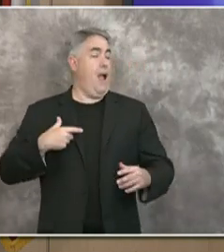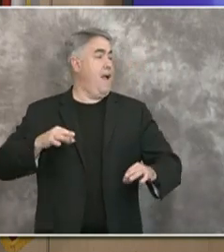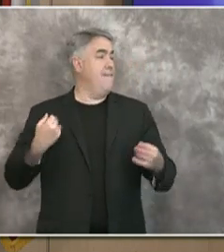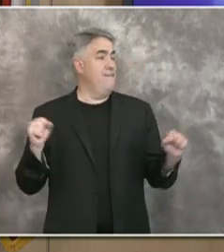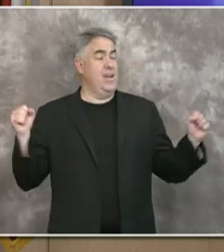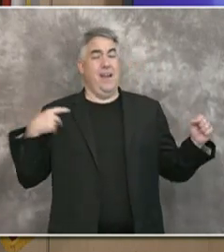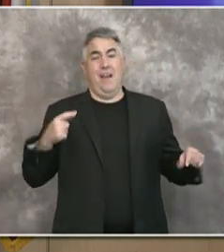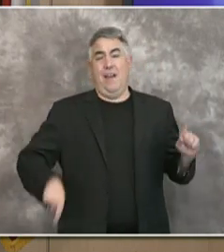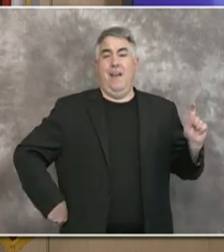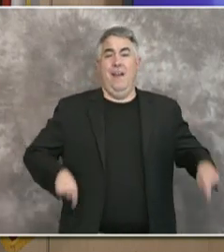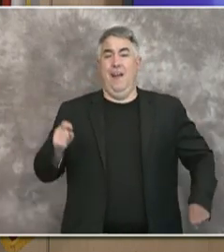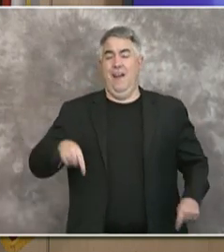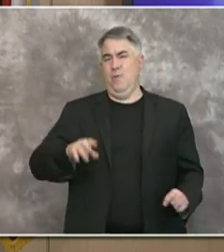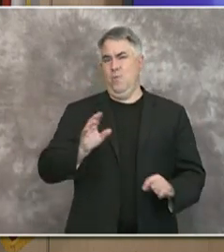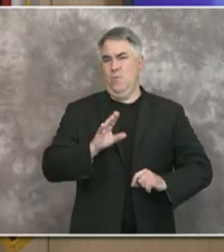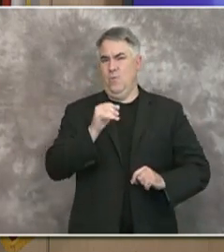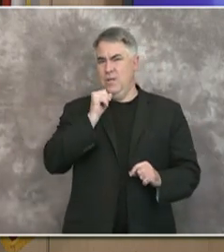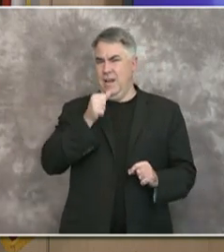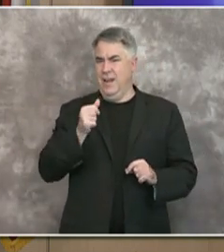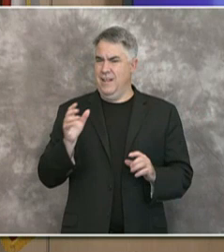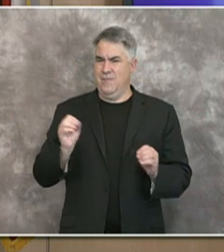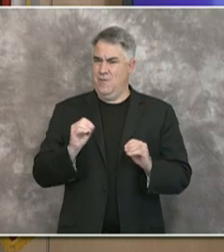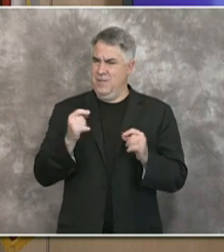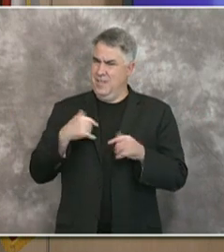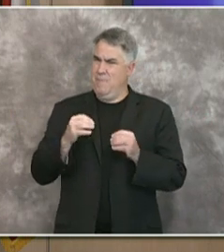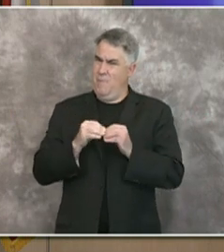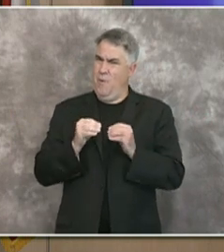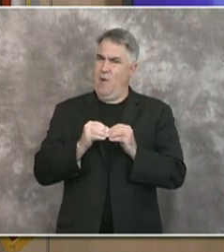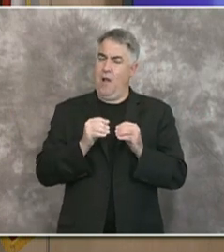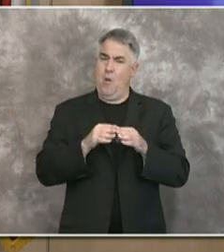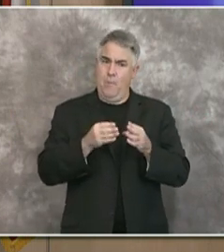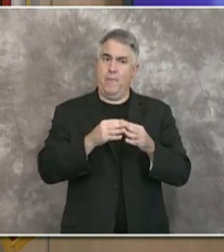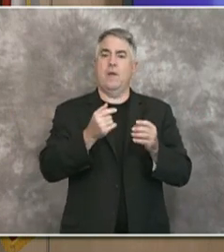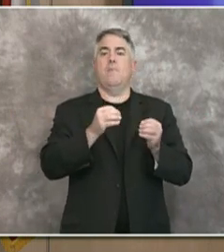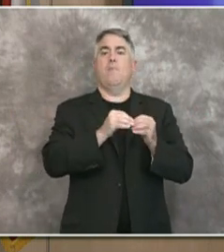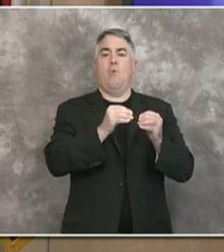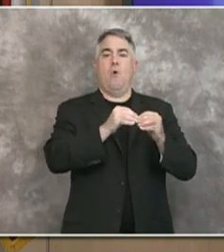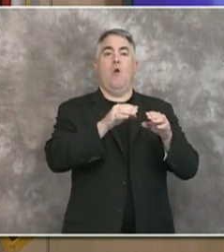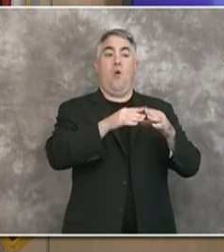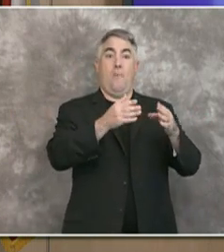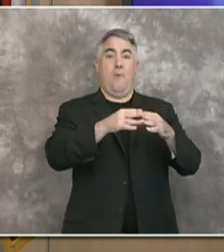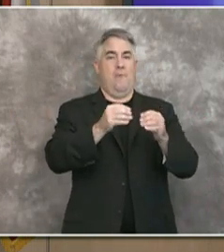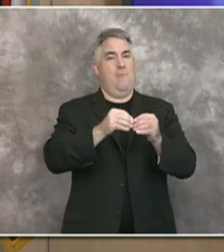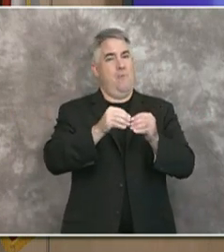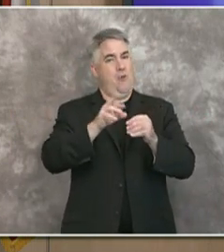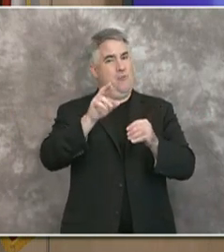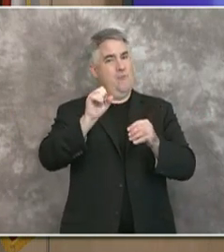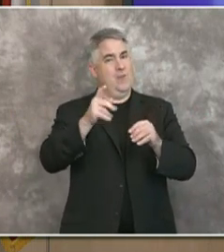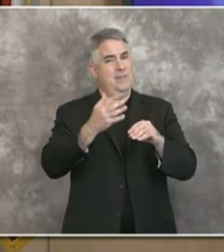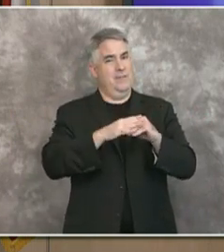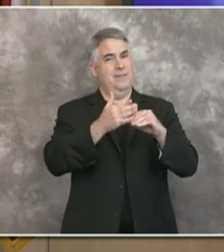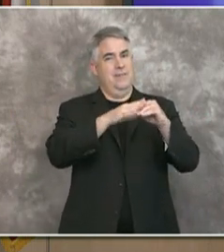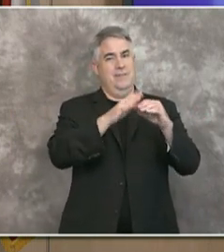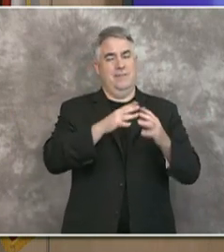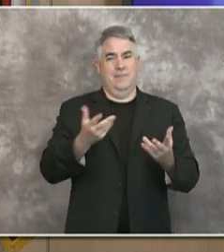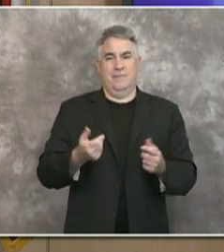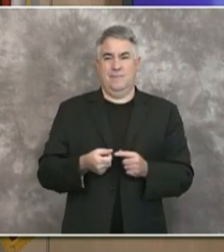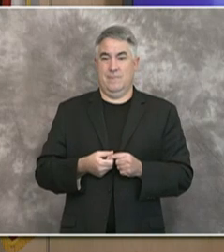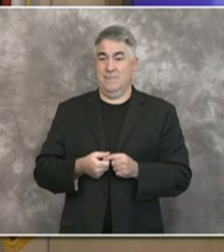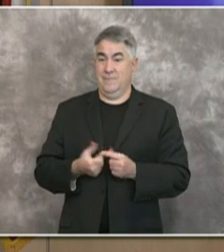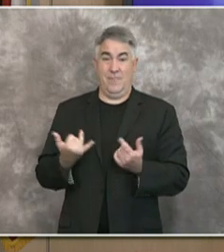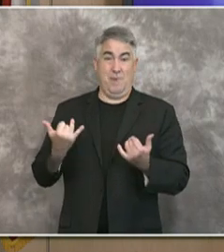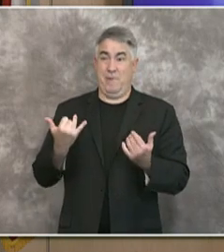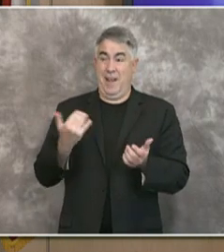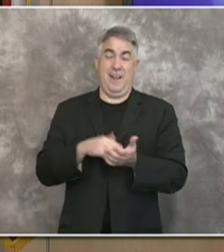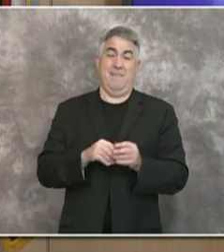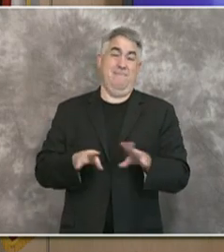into reopening, we're reopening things that present a greater probability or possibility of spread, which is why we